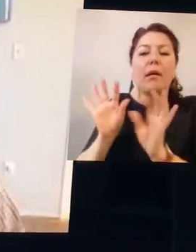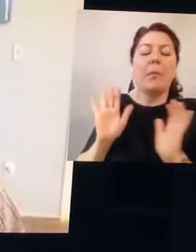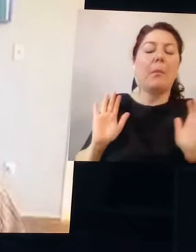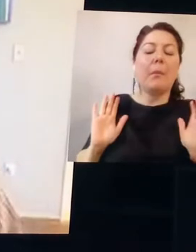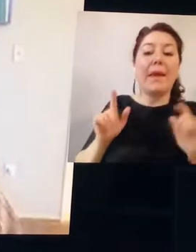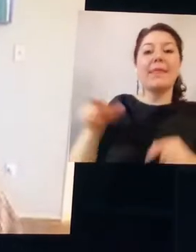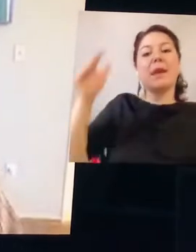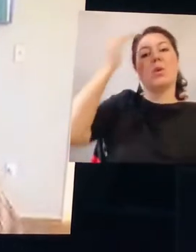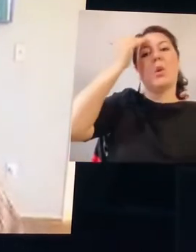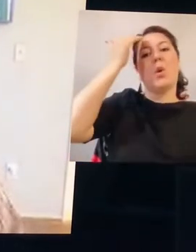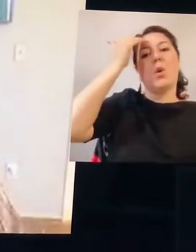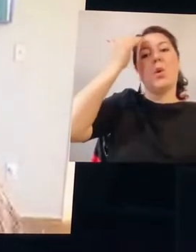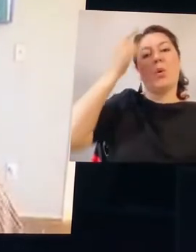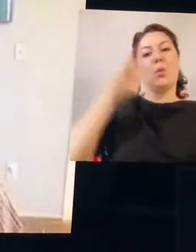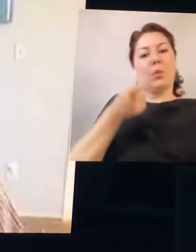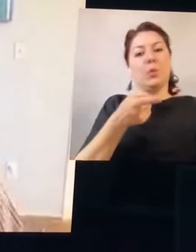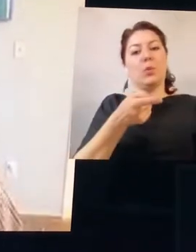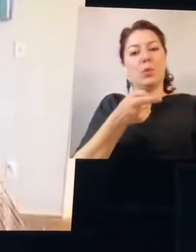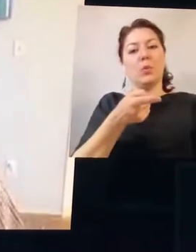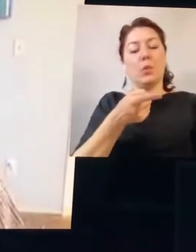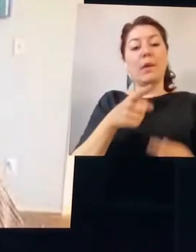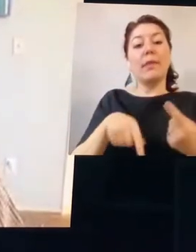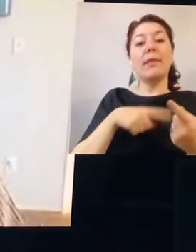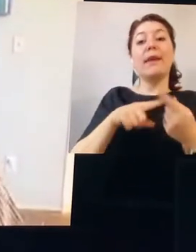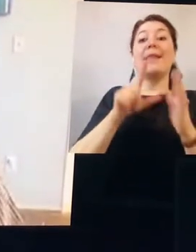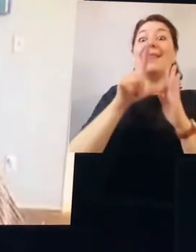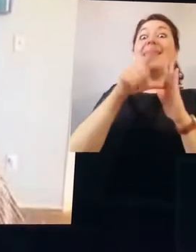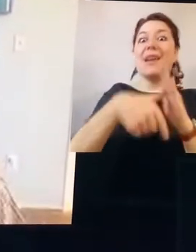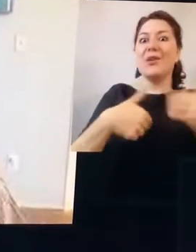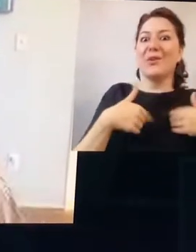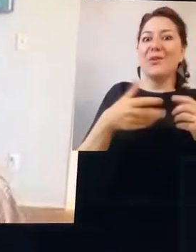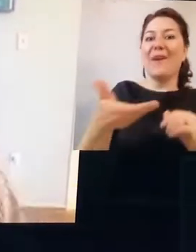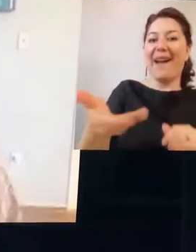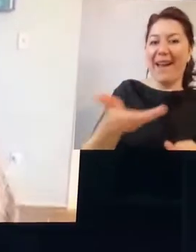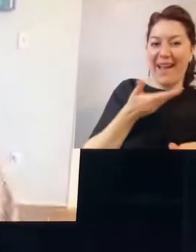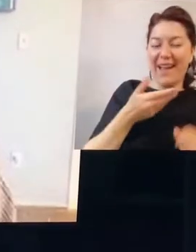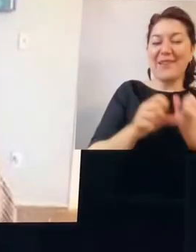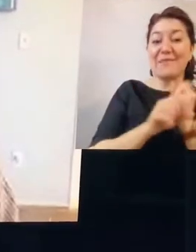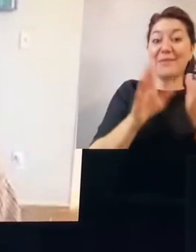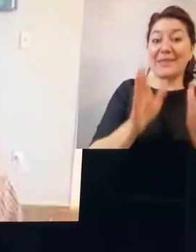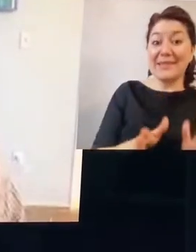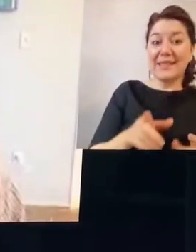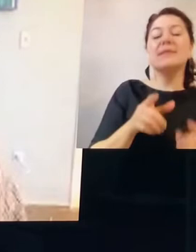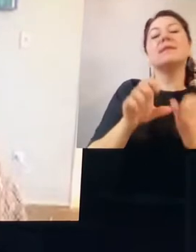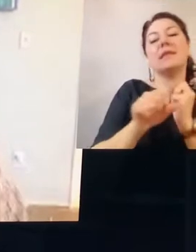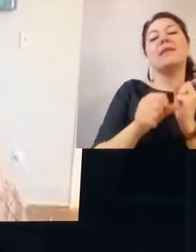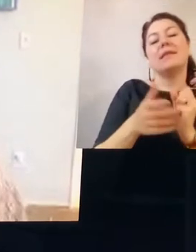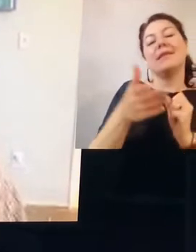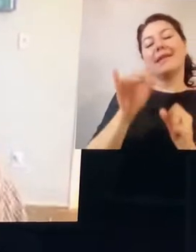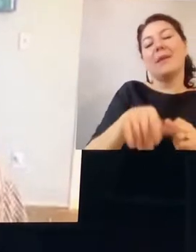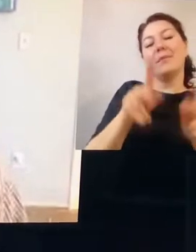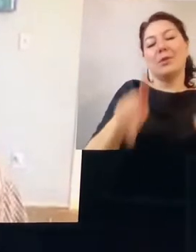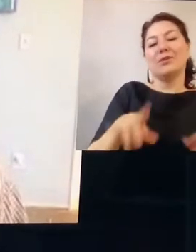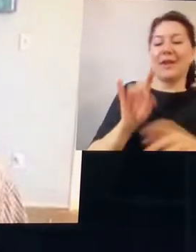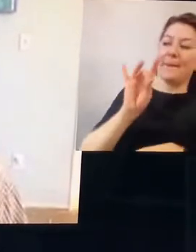you. And then once maybe you have a publicist, the publicist can pitch for you. It used to be kind of